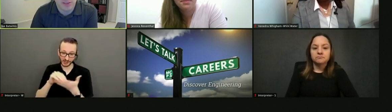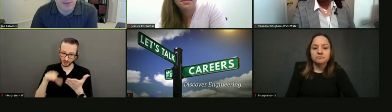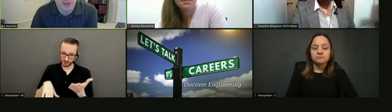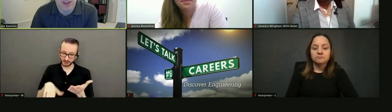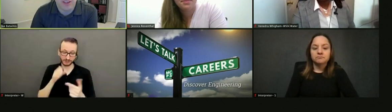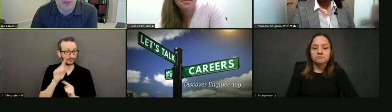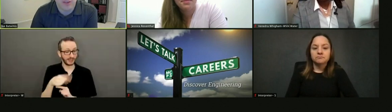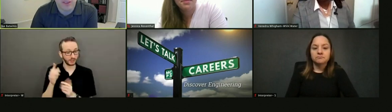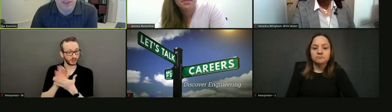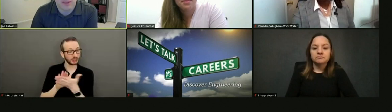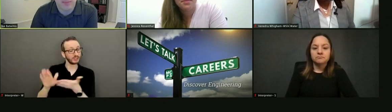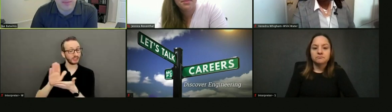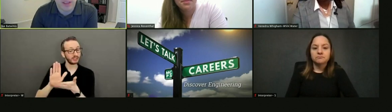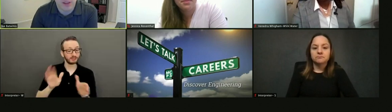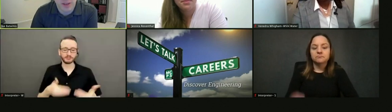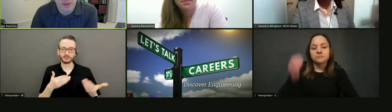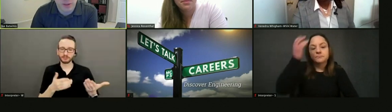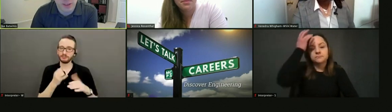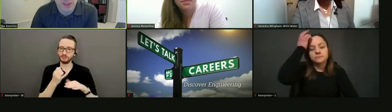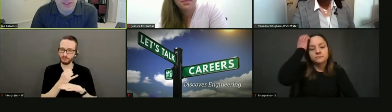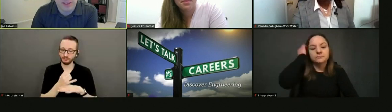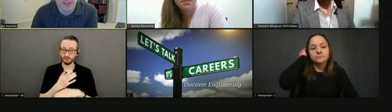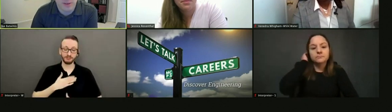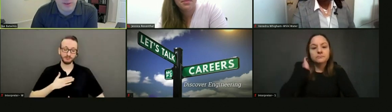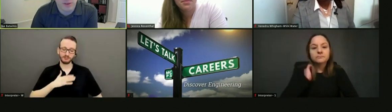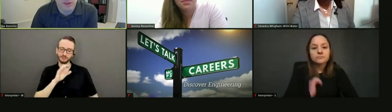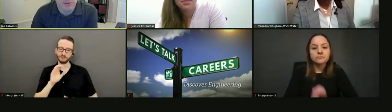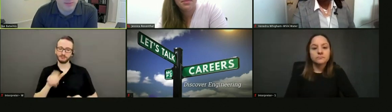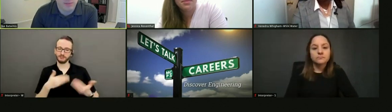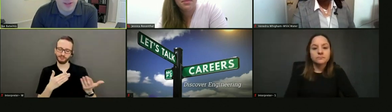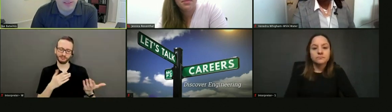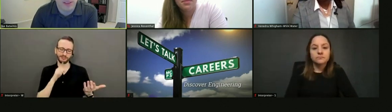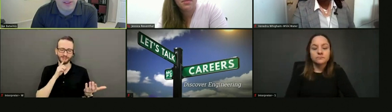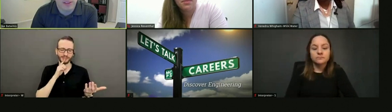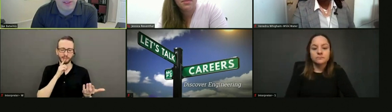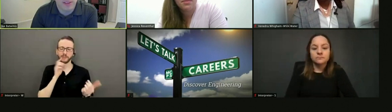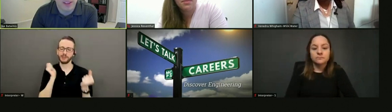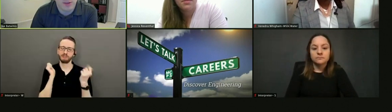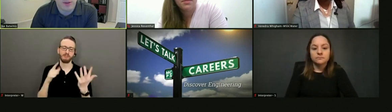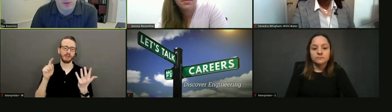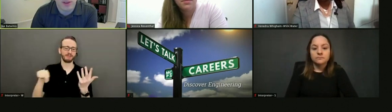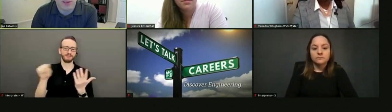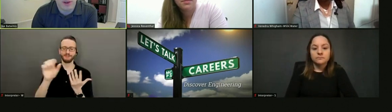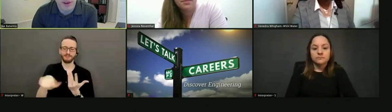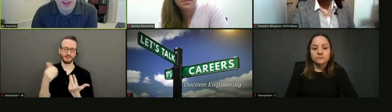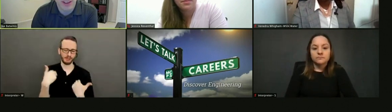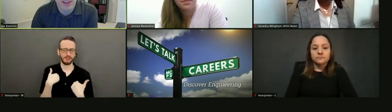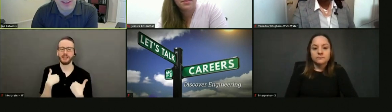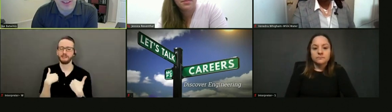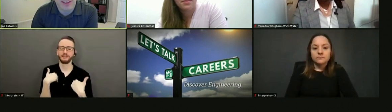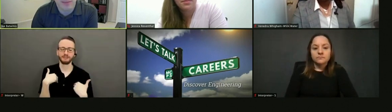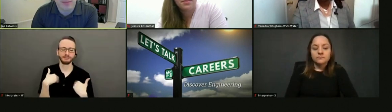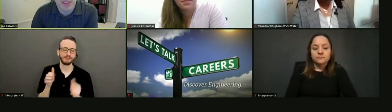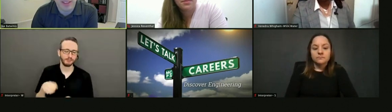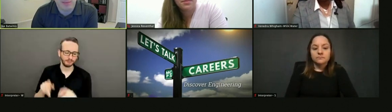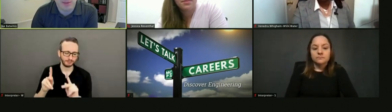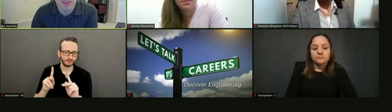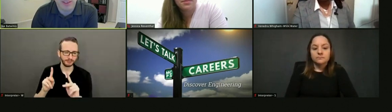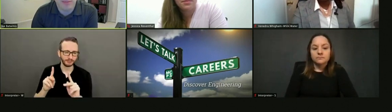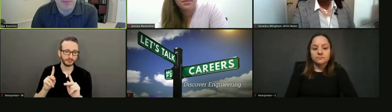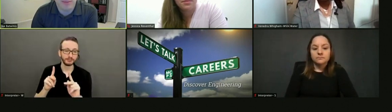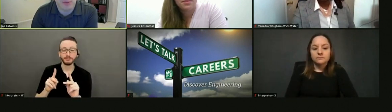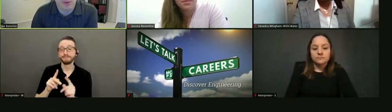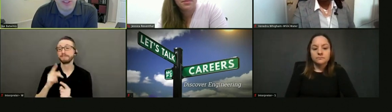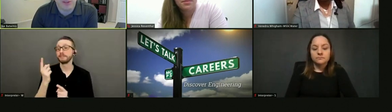just for college students. I know my company does, and I'm sure plenty of others do as well. So that's something